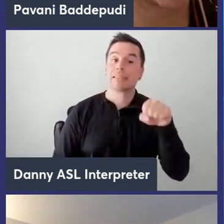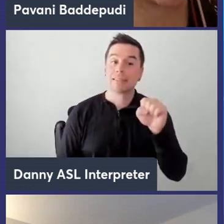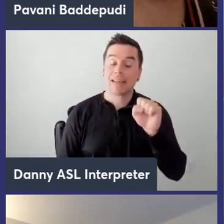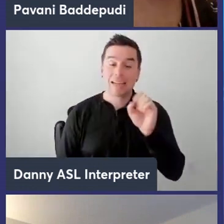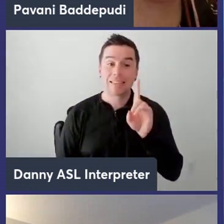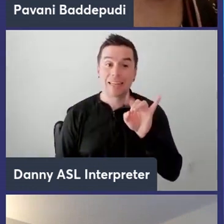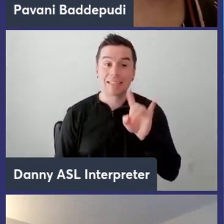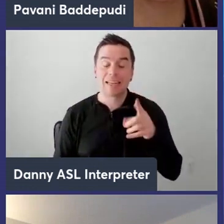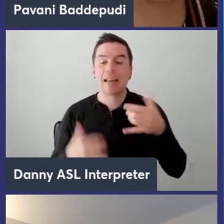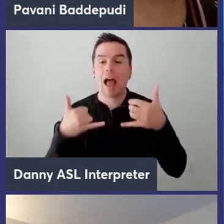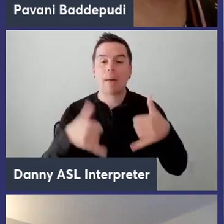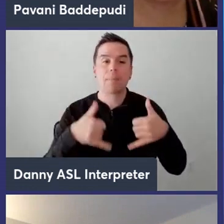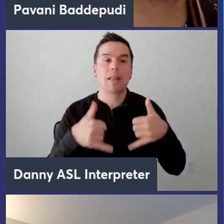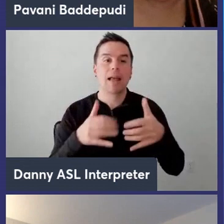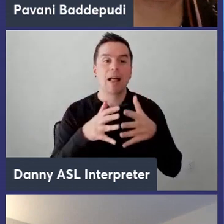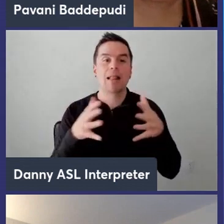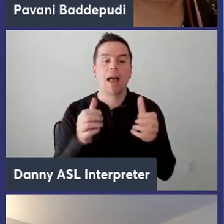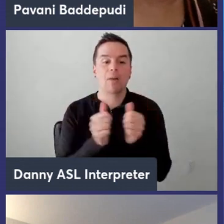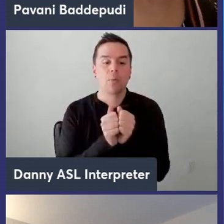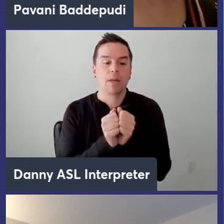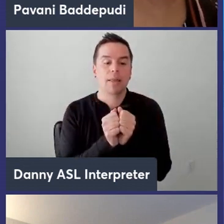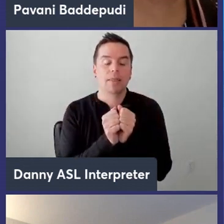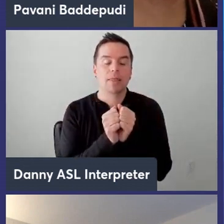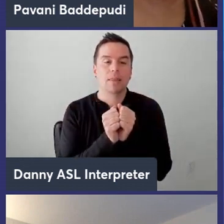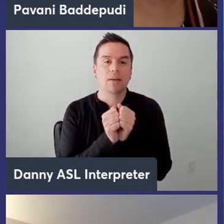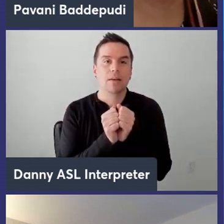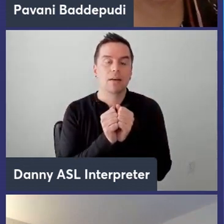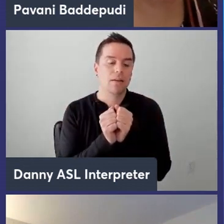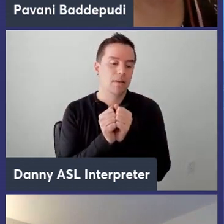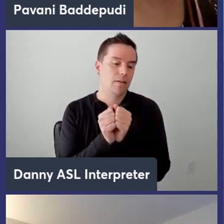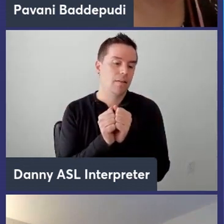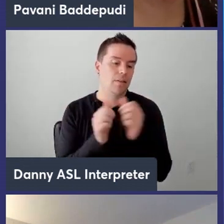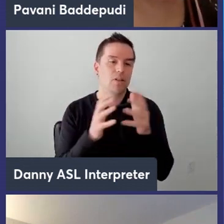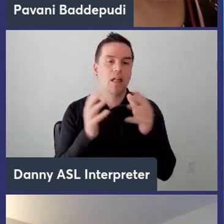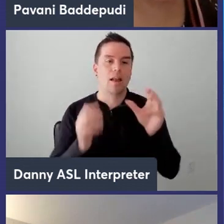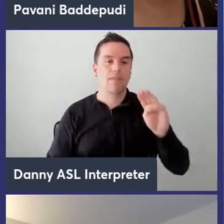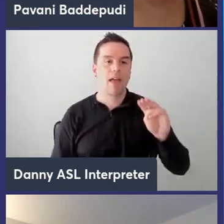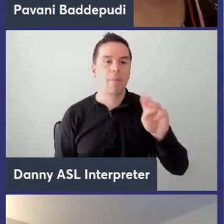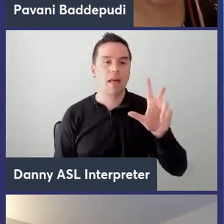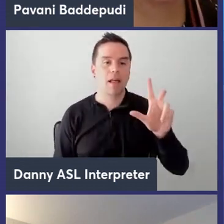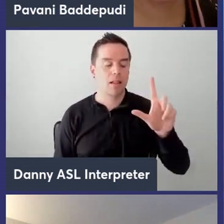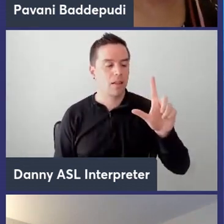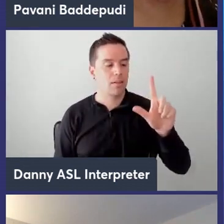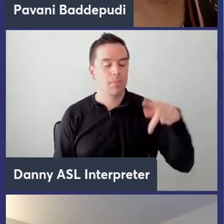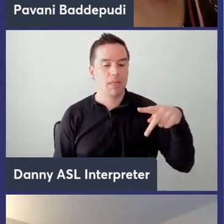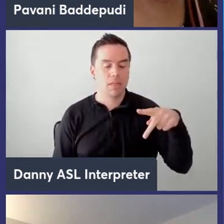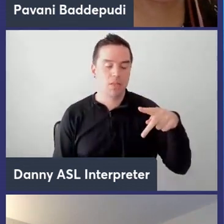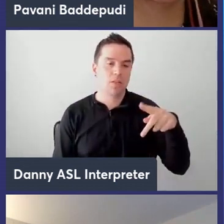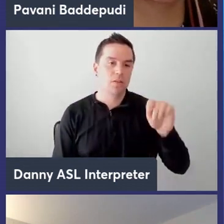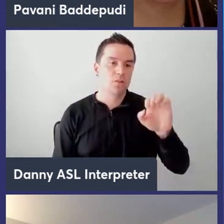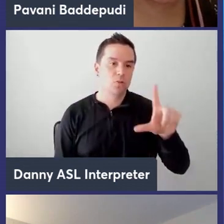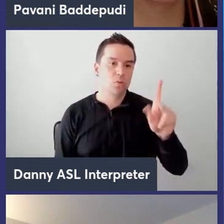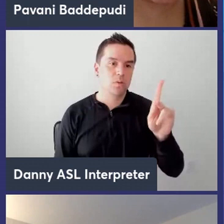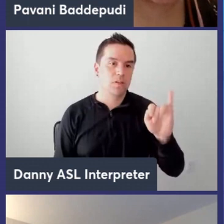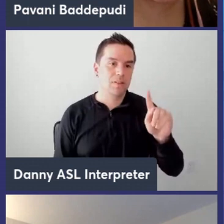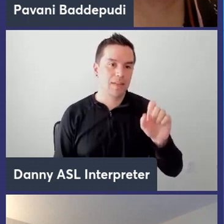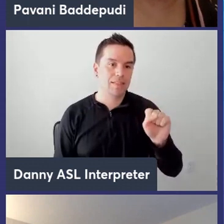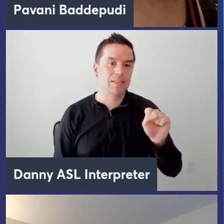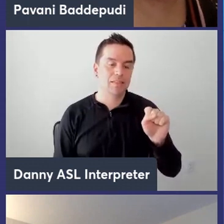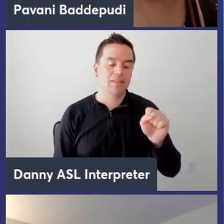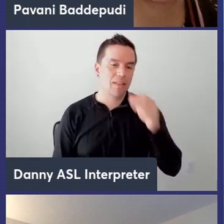I play a lot with like there's a bunch of NLP toolkits too. That are fun to like drop, you know,